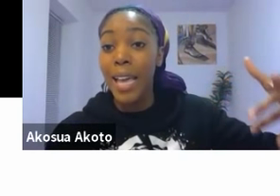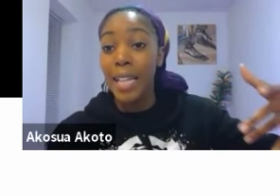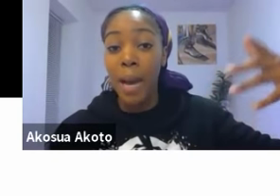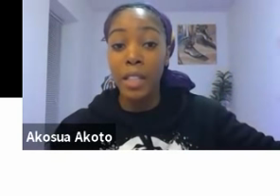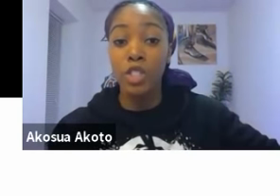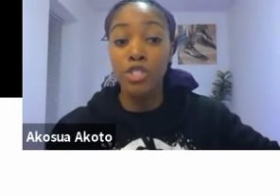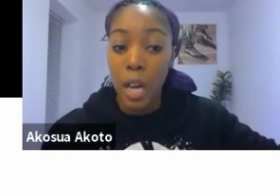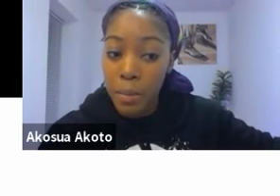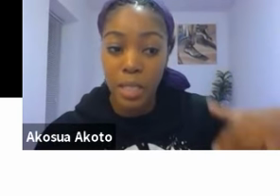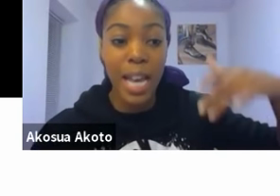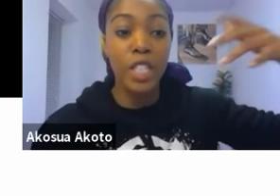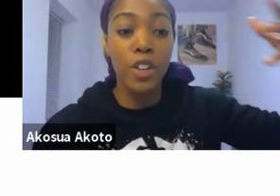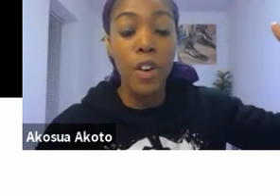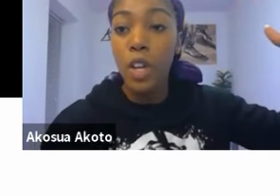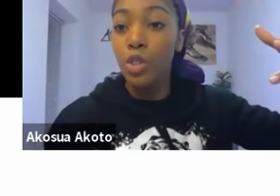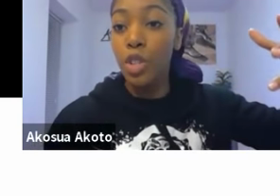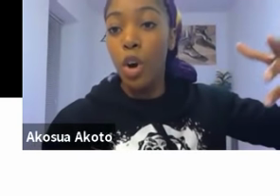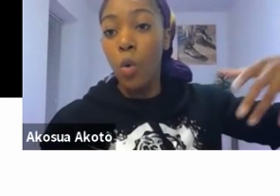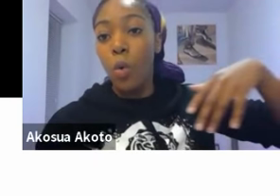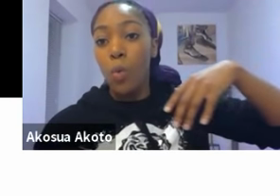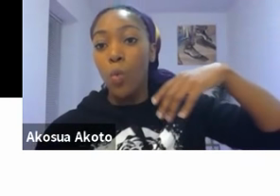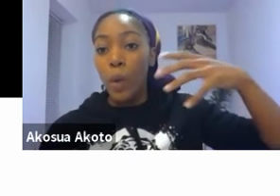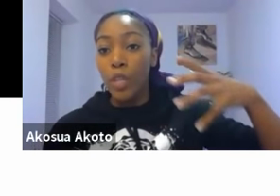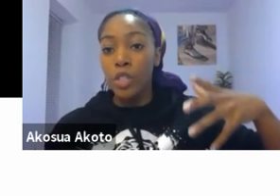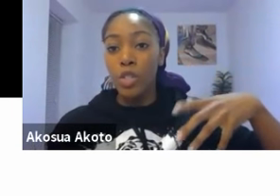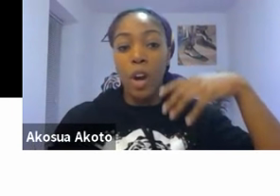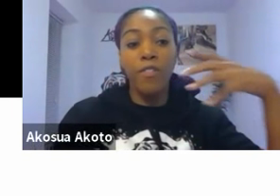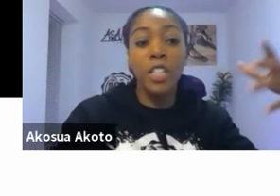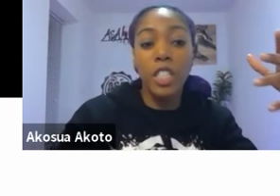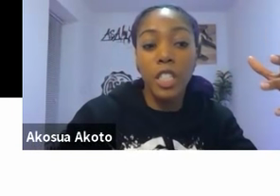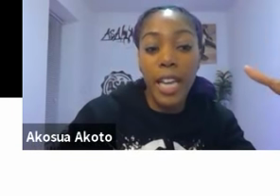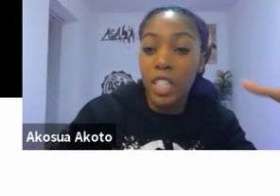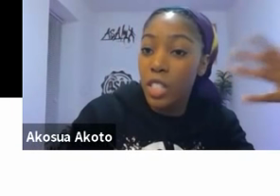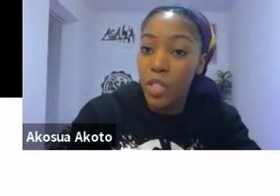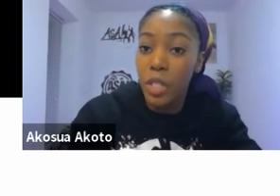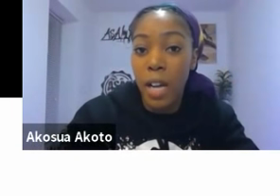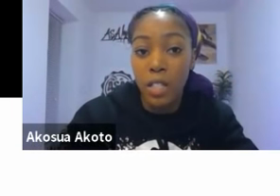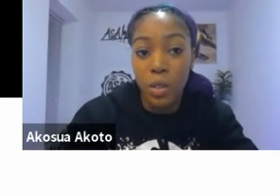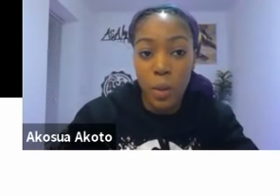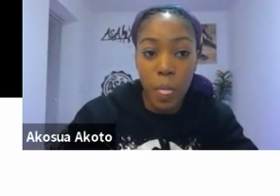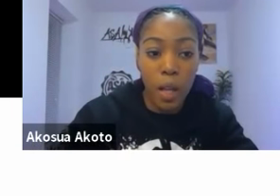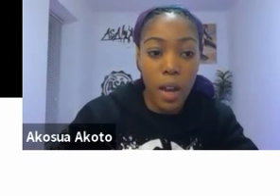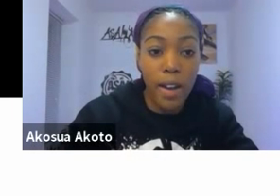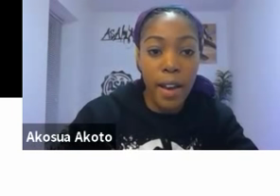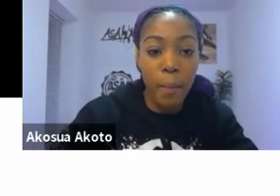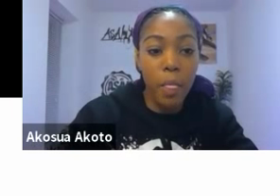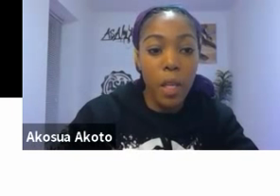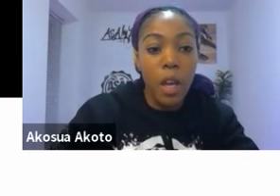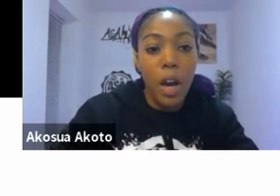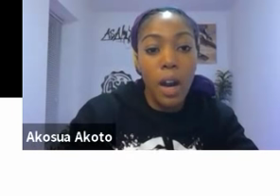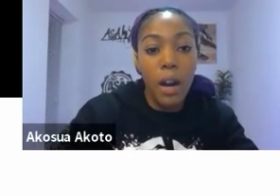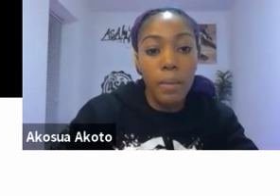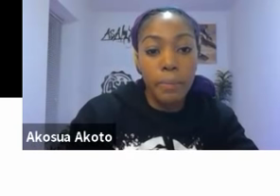and it's led by the drums. And it has a, you know, what we do, our function changes in response to it. All right.